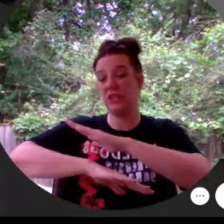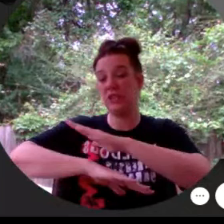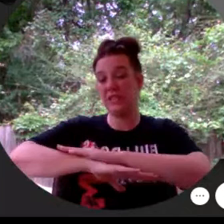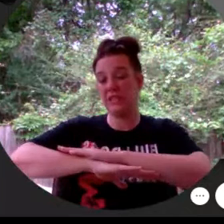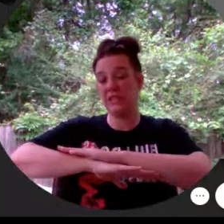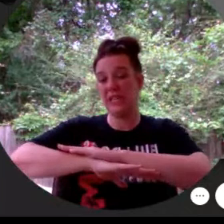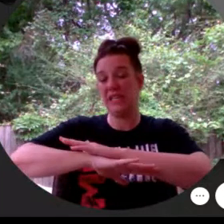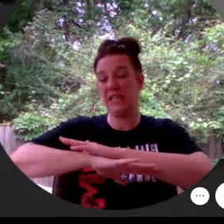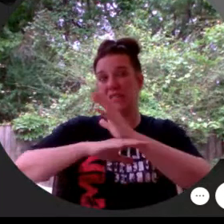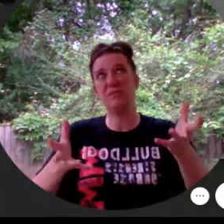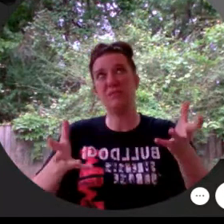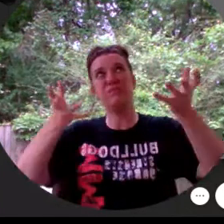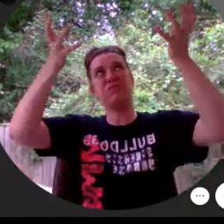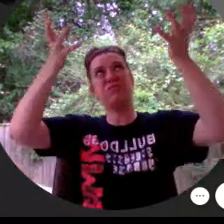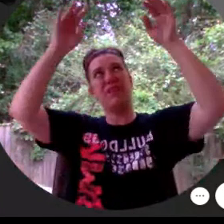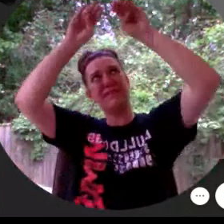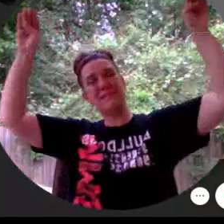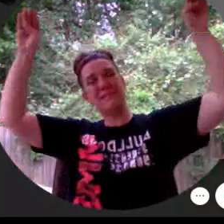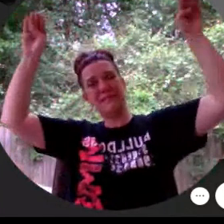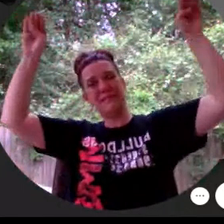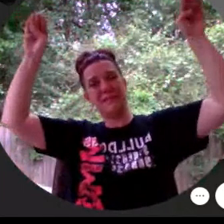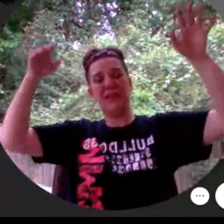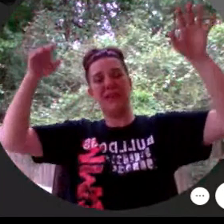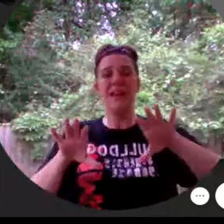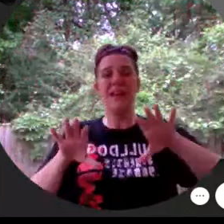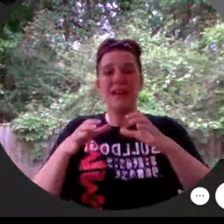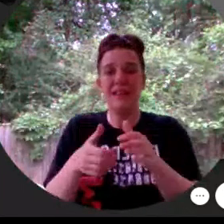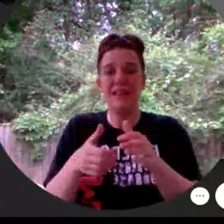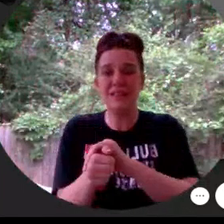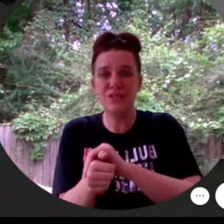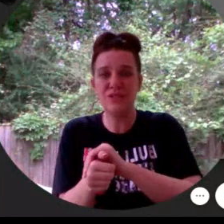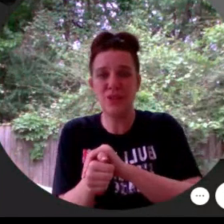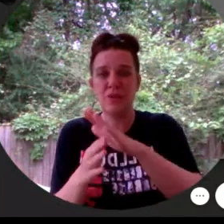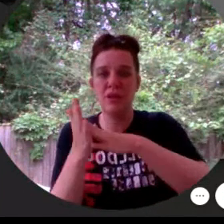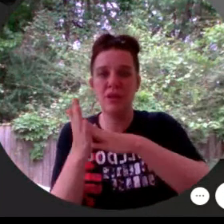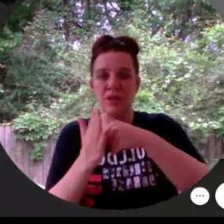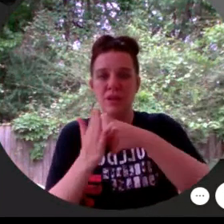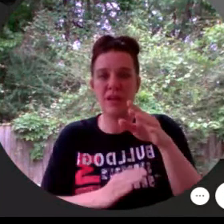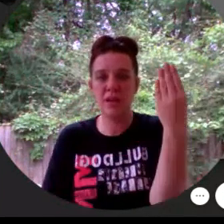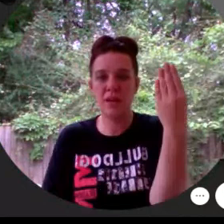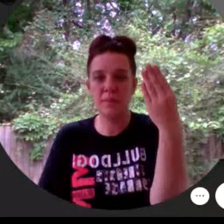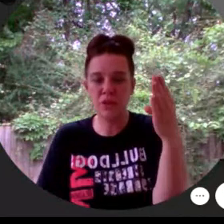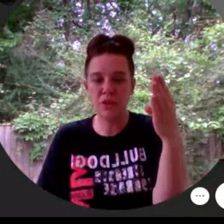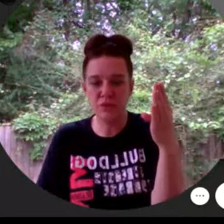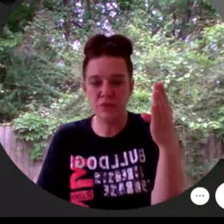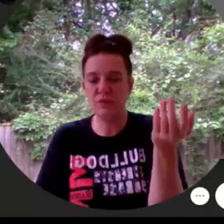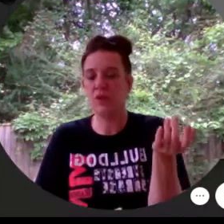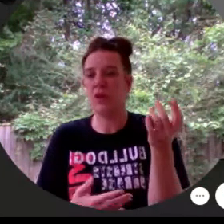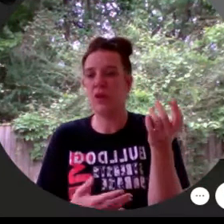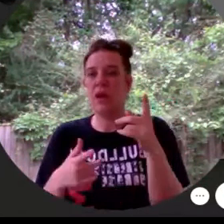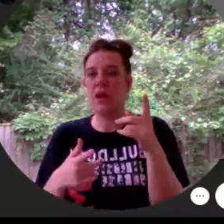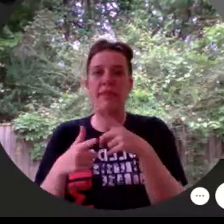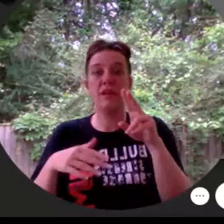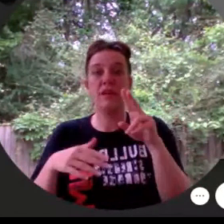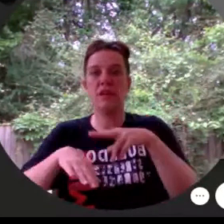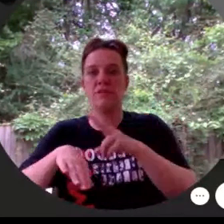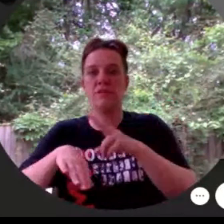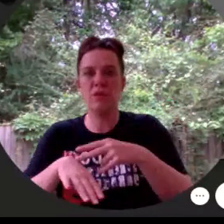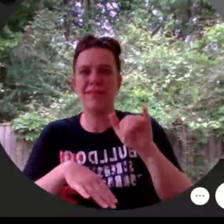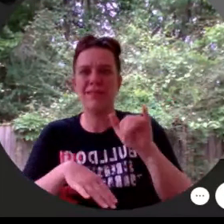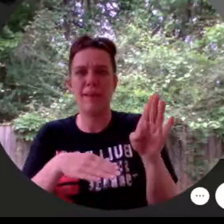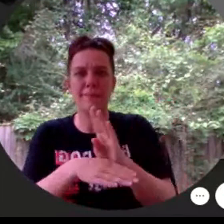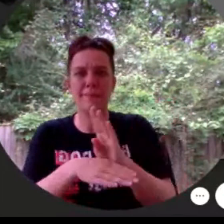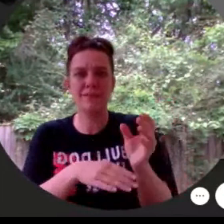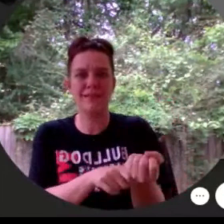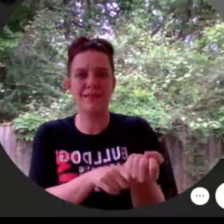ceiling. A class turtle painted blue. And then, of course, the business last year